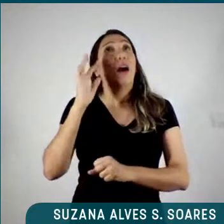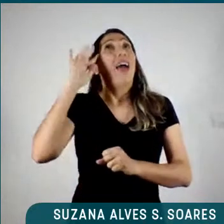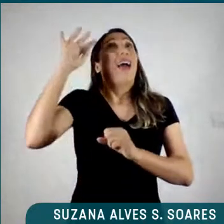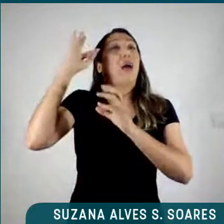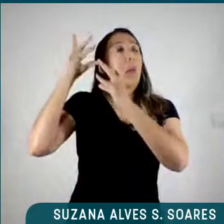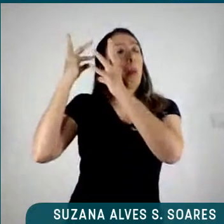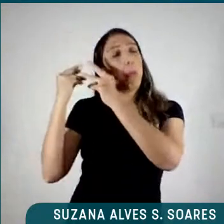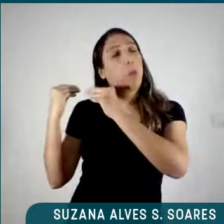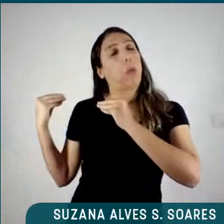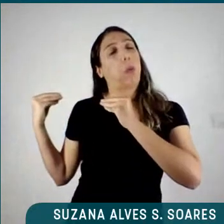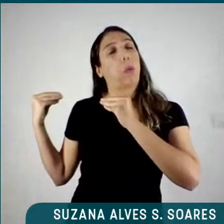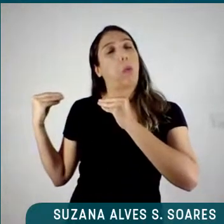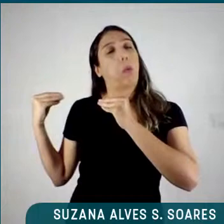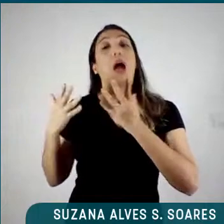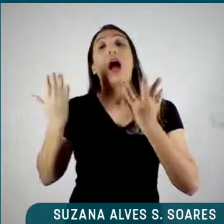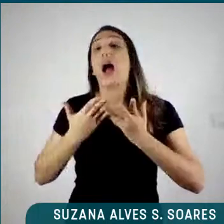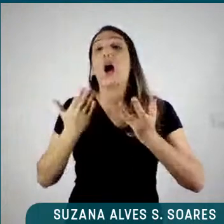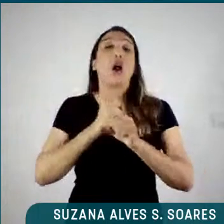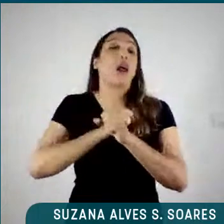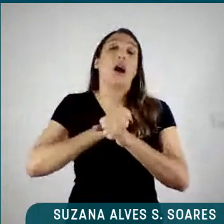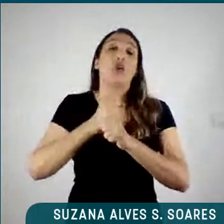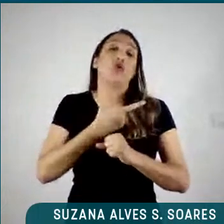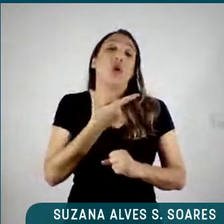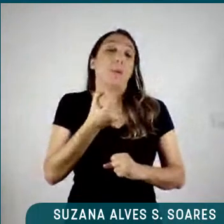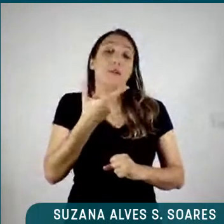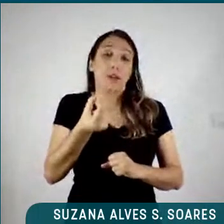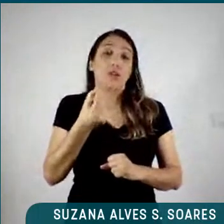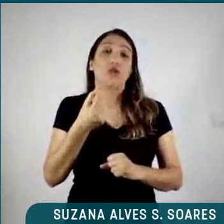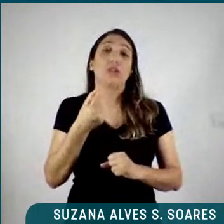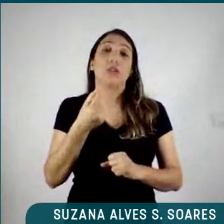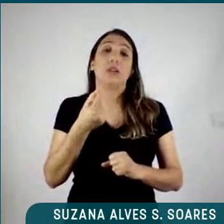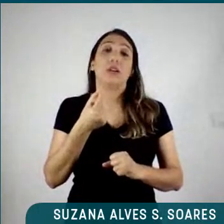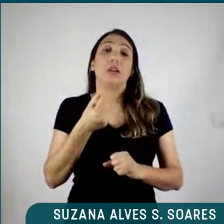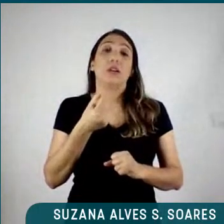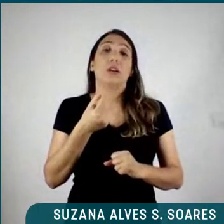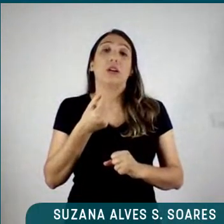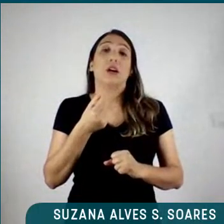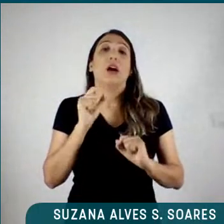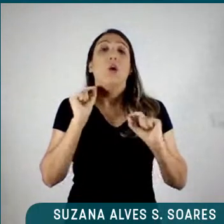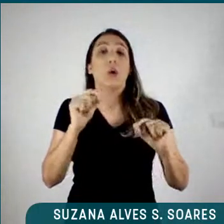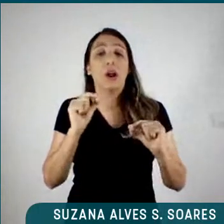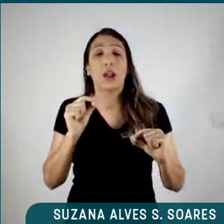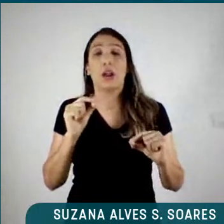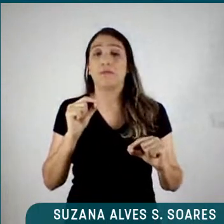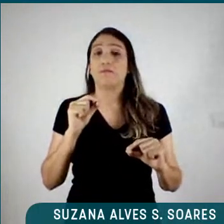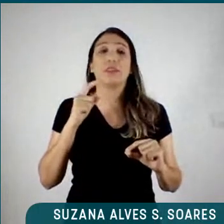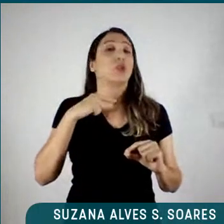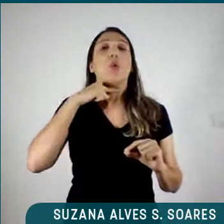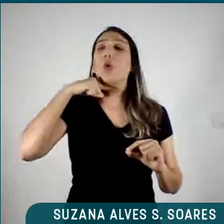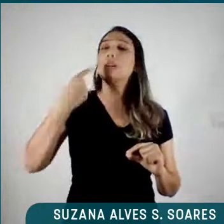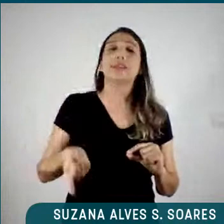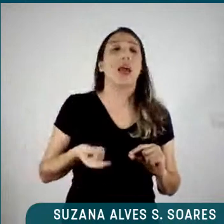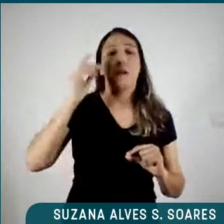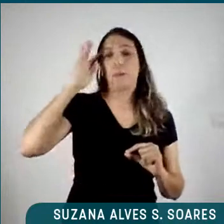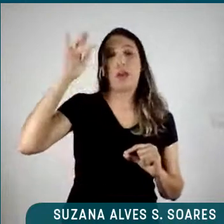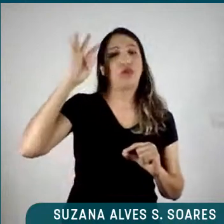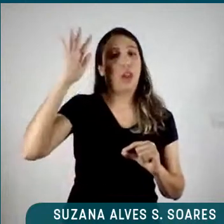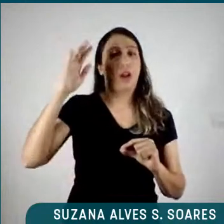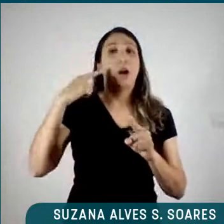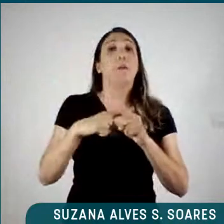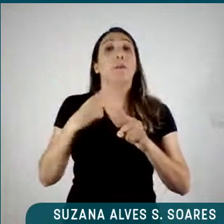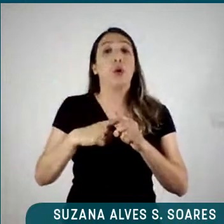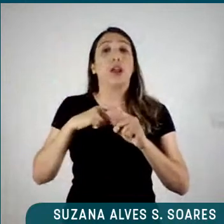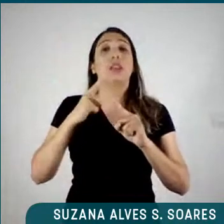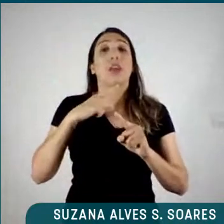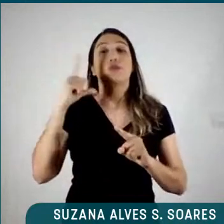that? The teacher and our parents start telling us, stop asking, you are asking too much. So, and that's why